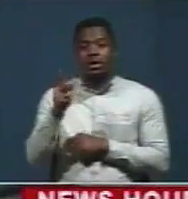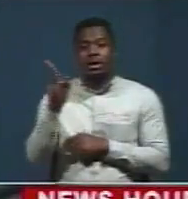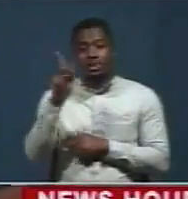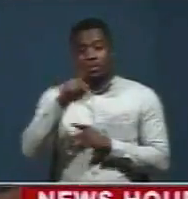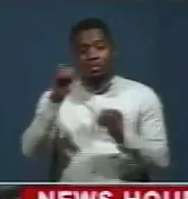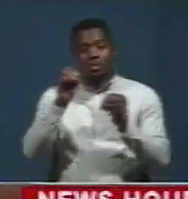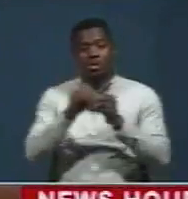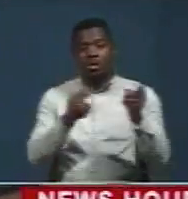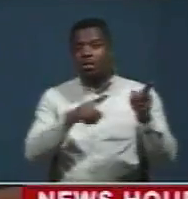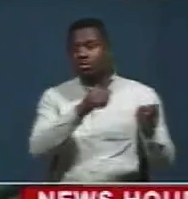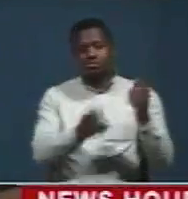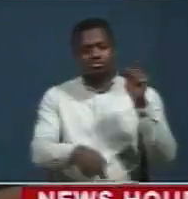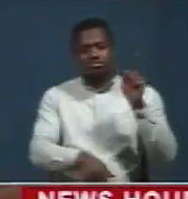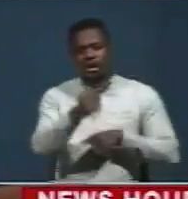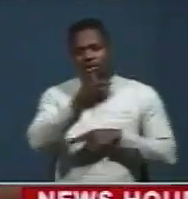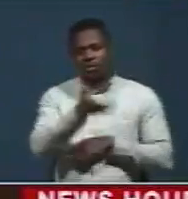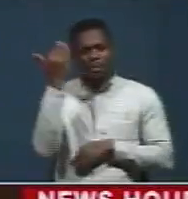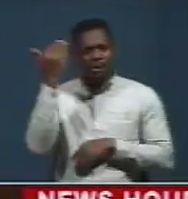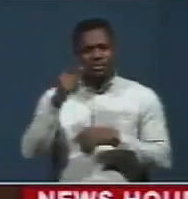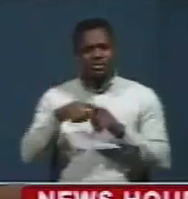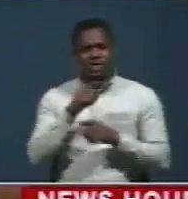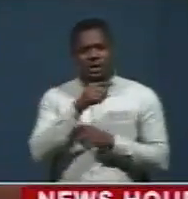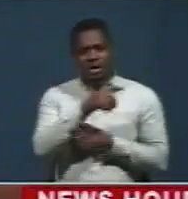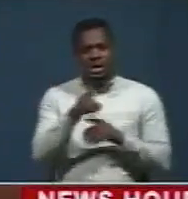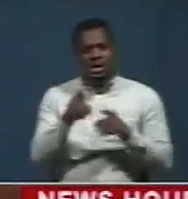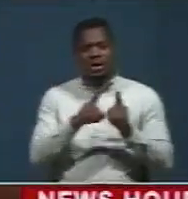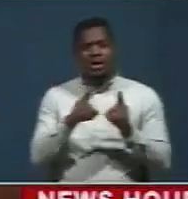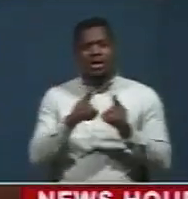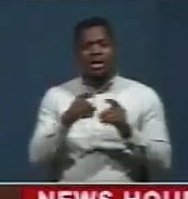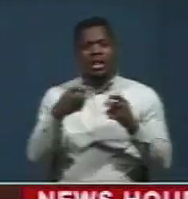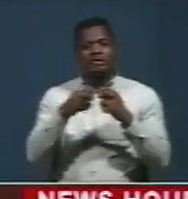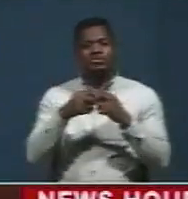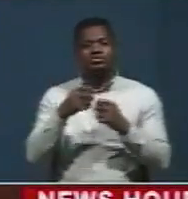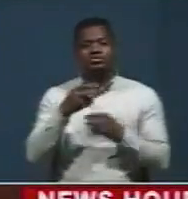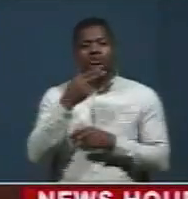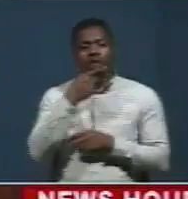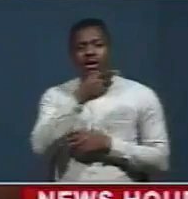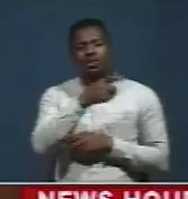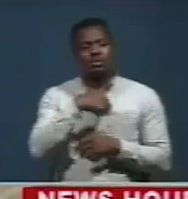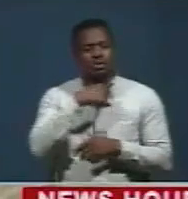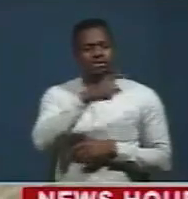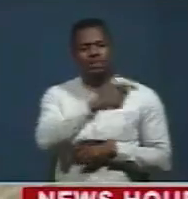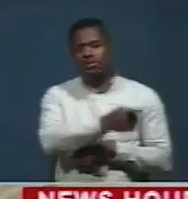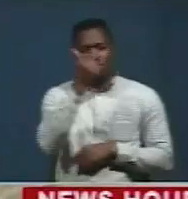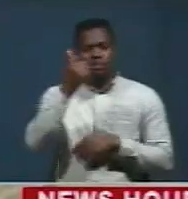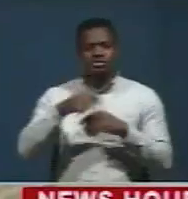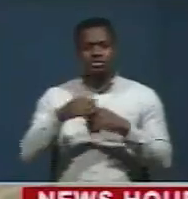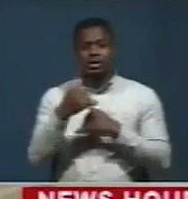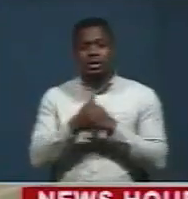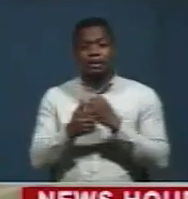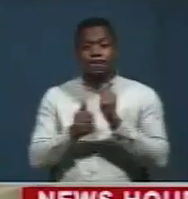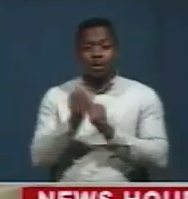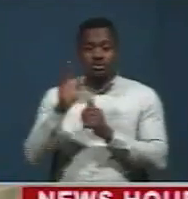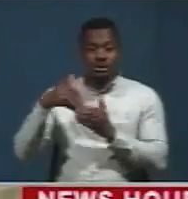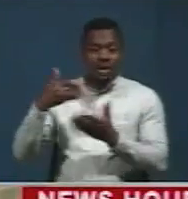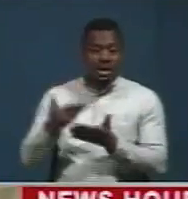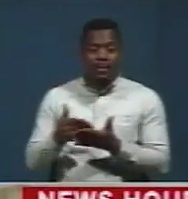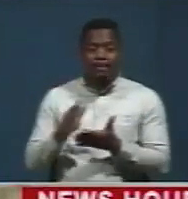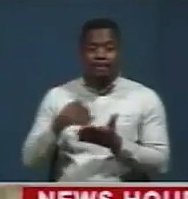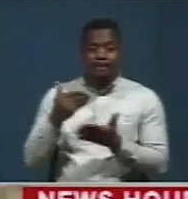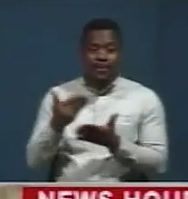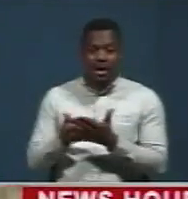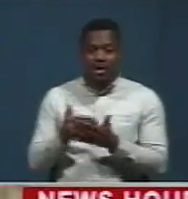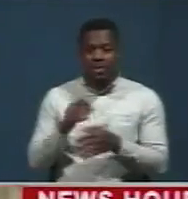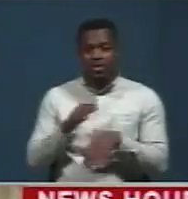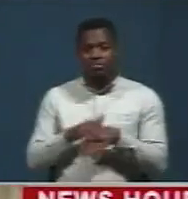more, they should go back. I want no more energy drink, they should go back, we don't need them. Most of them are arriving or arrived